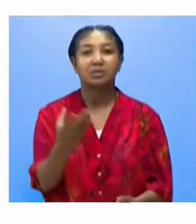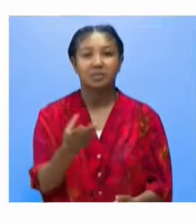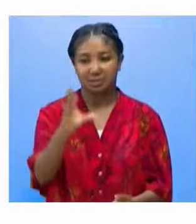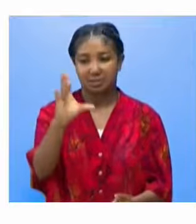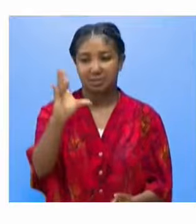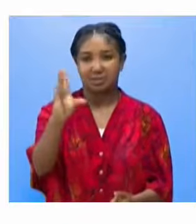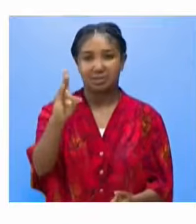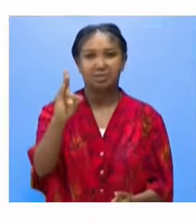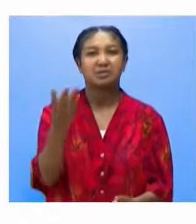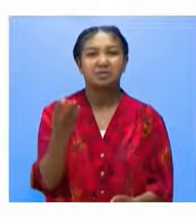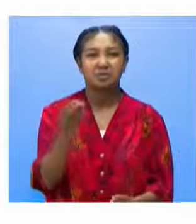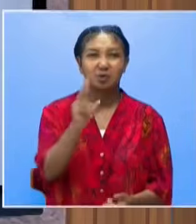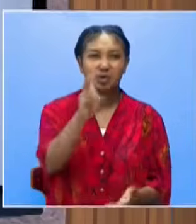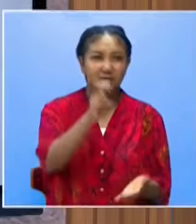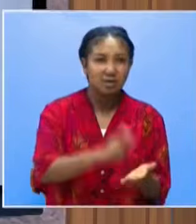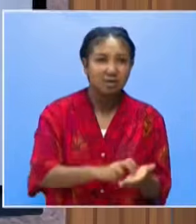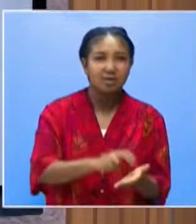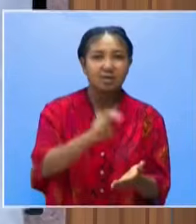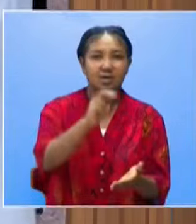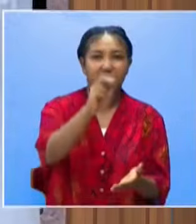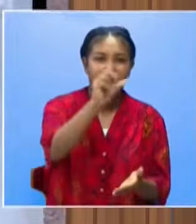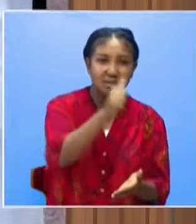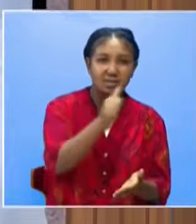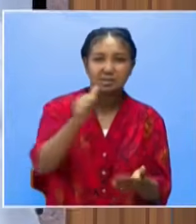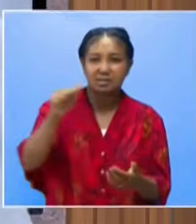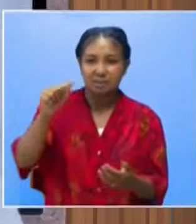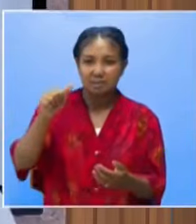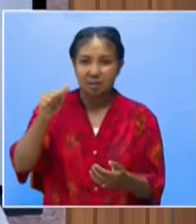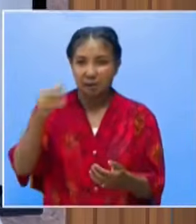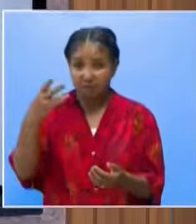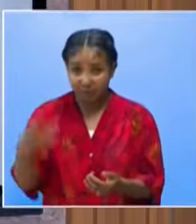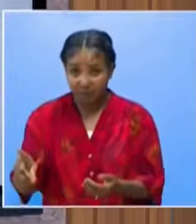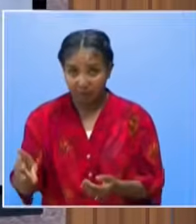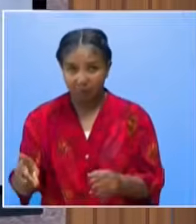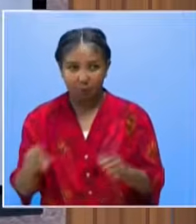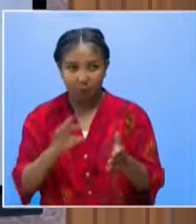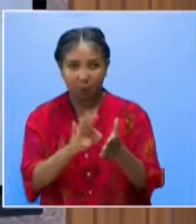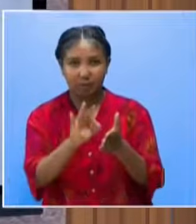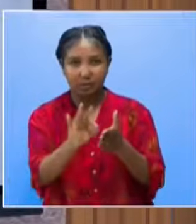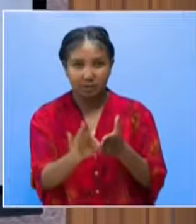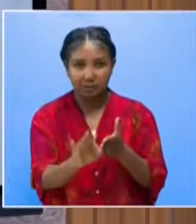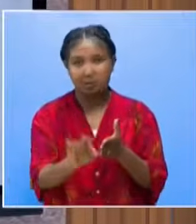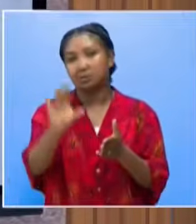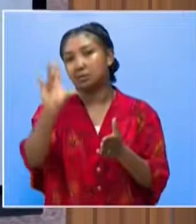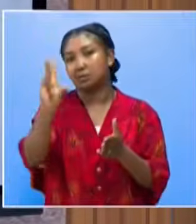for, yes, 7 years. Isn't it? When we count from